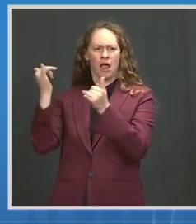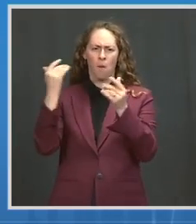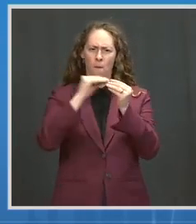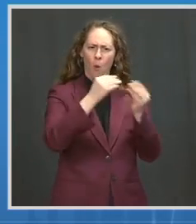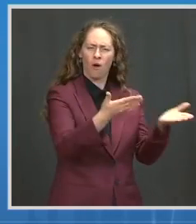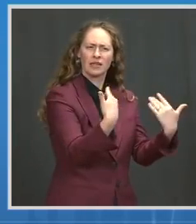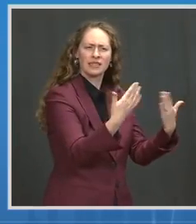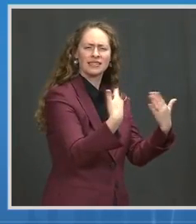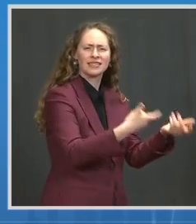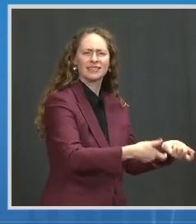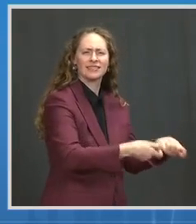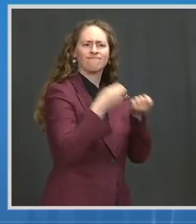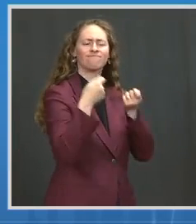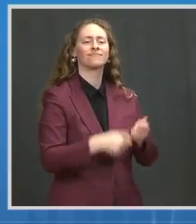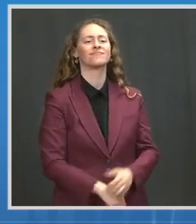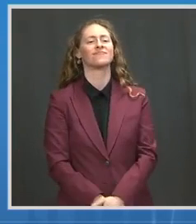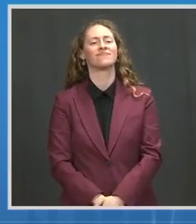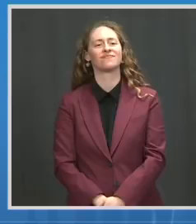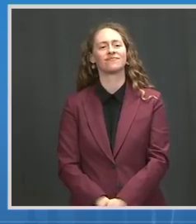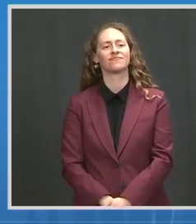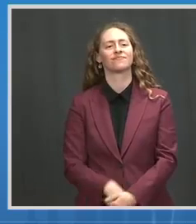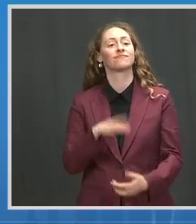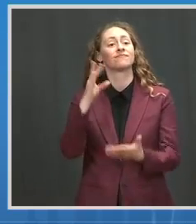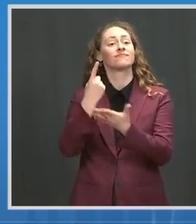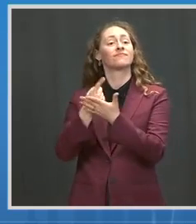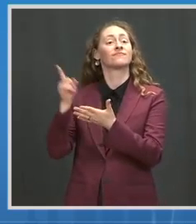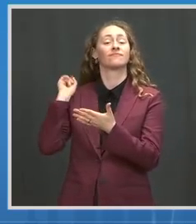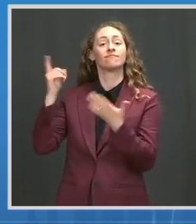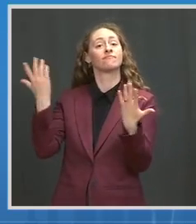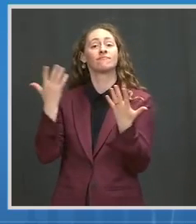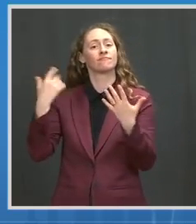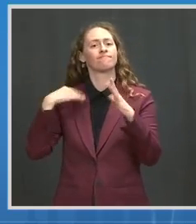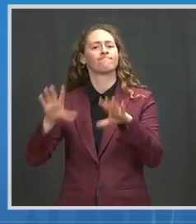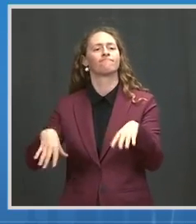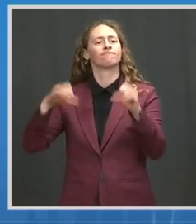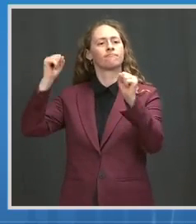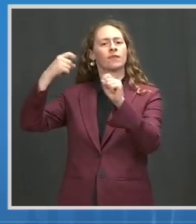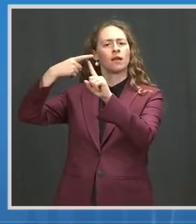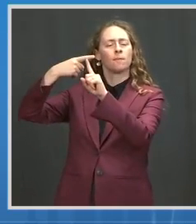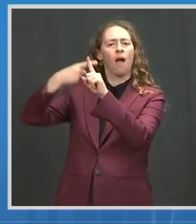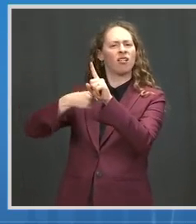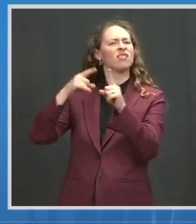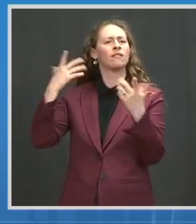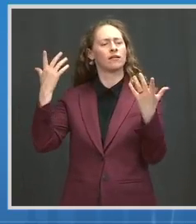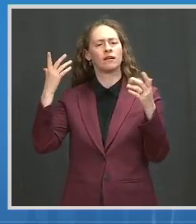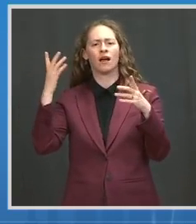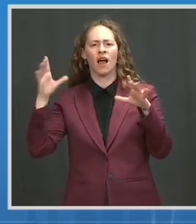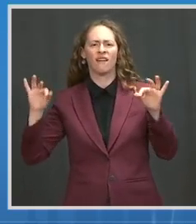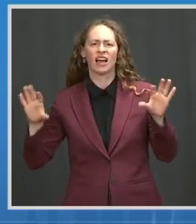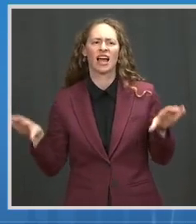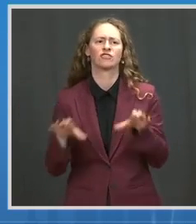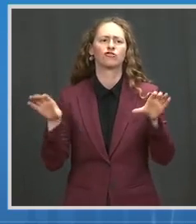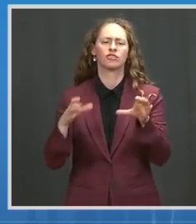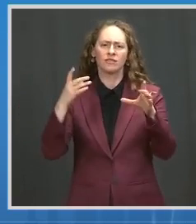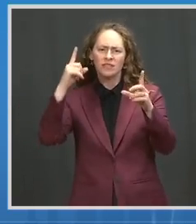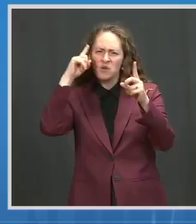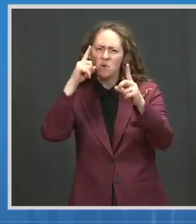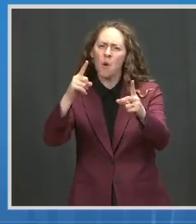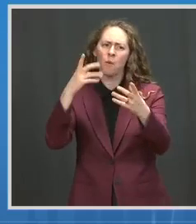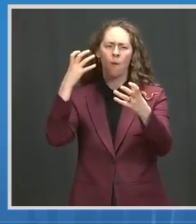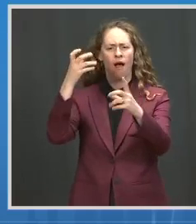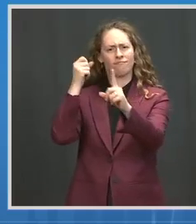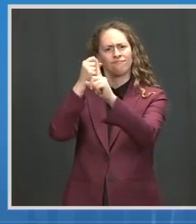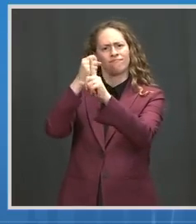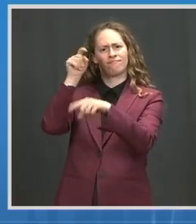to help more states reach that milestone and get more people vaccinated. Over the weekend, volunteers